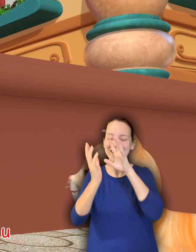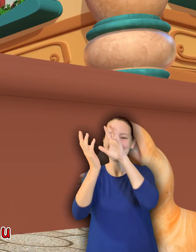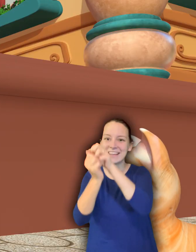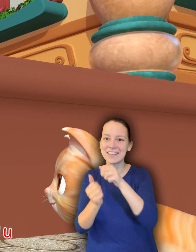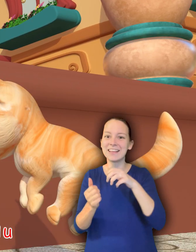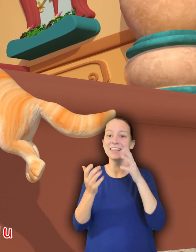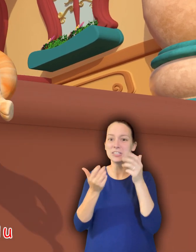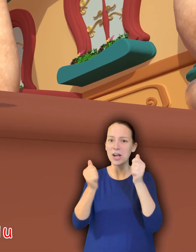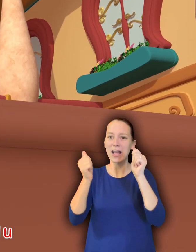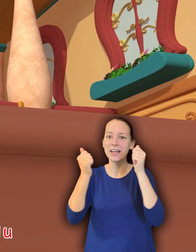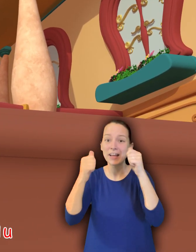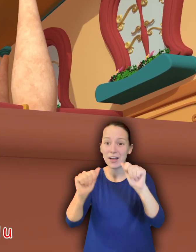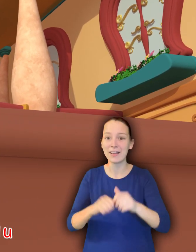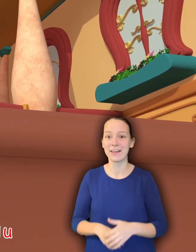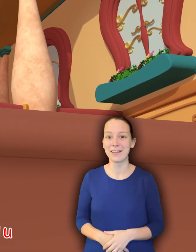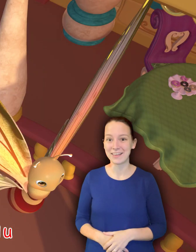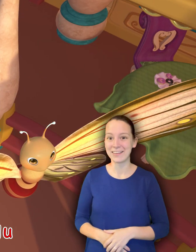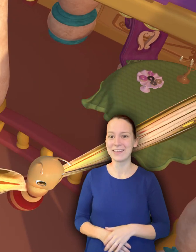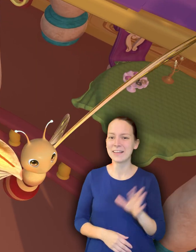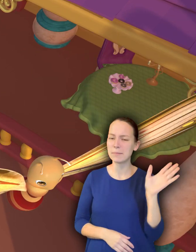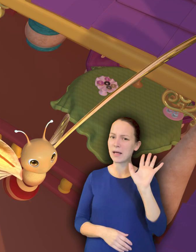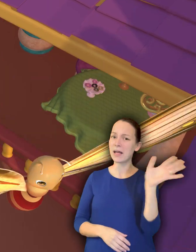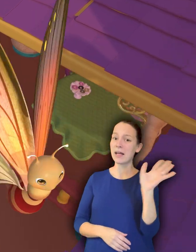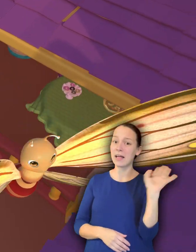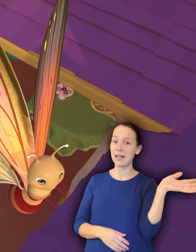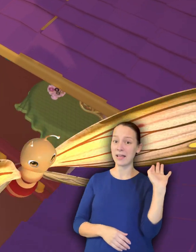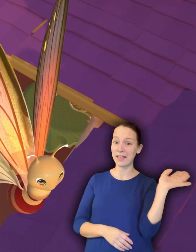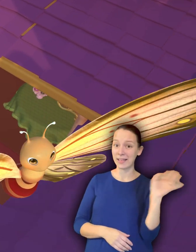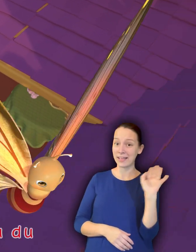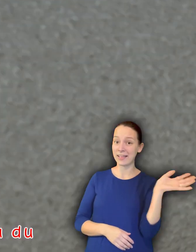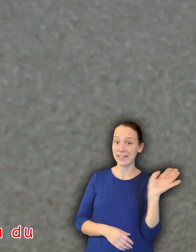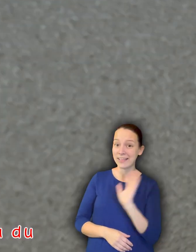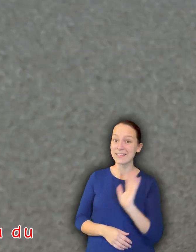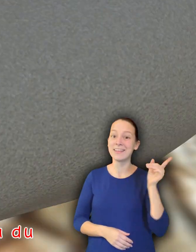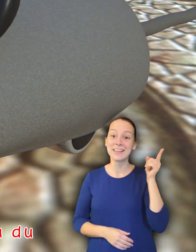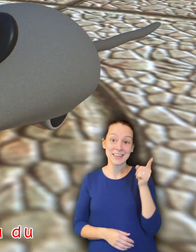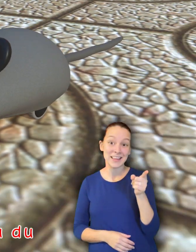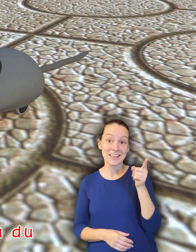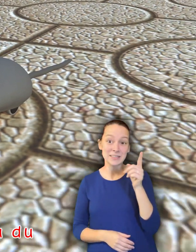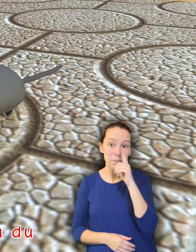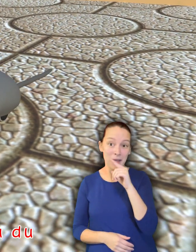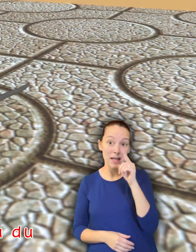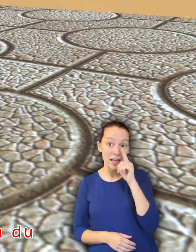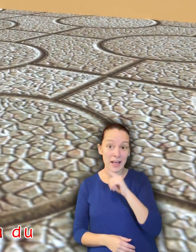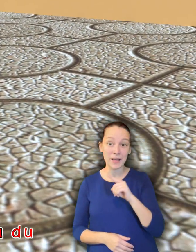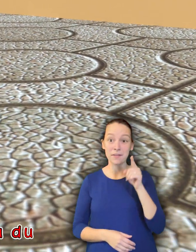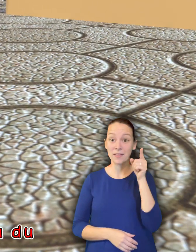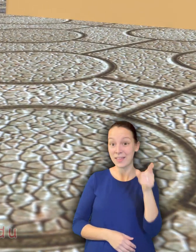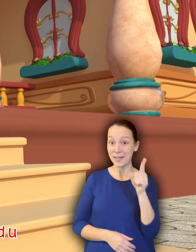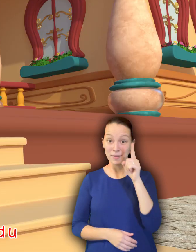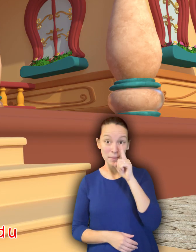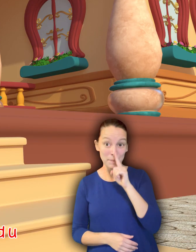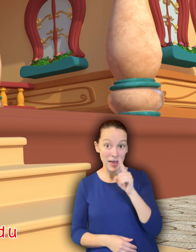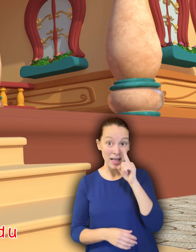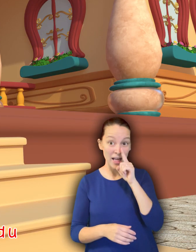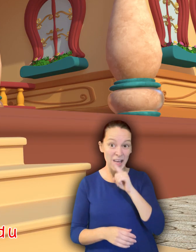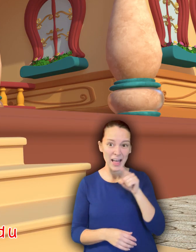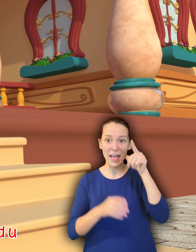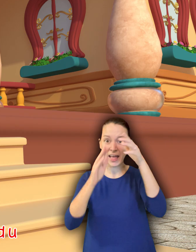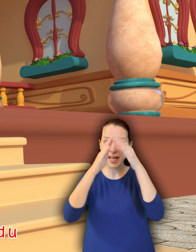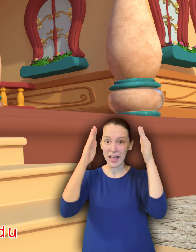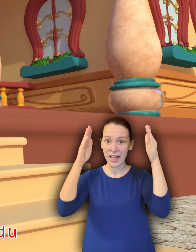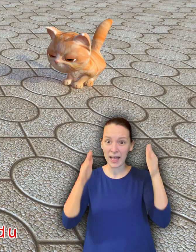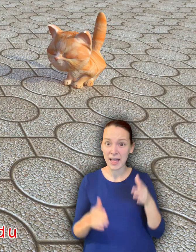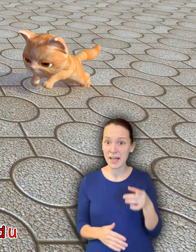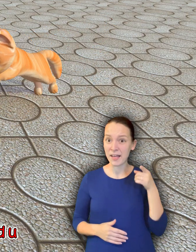try and try goodbye there's a mountain in the